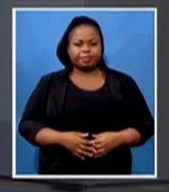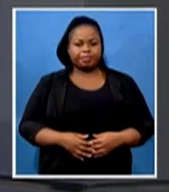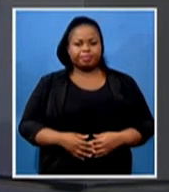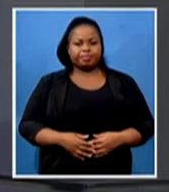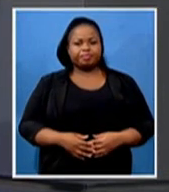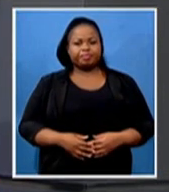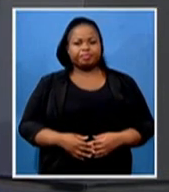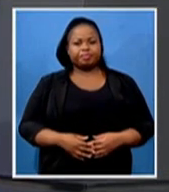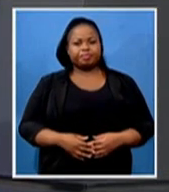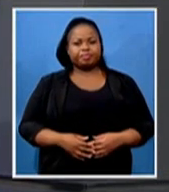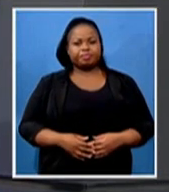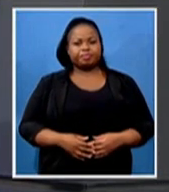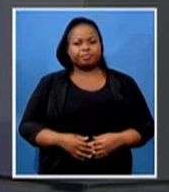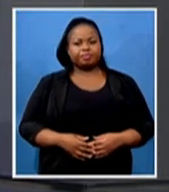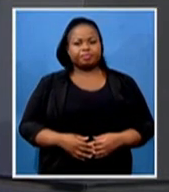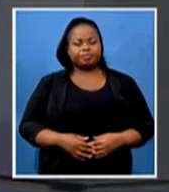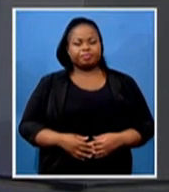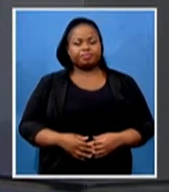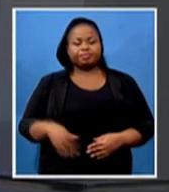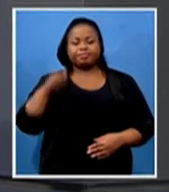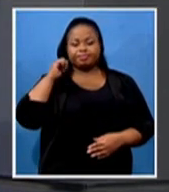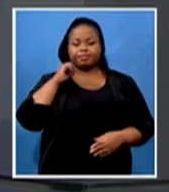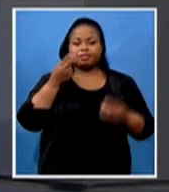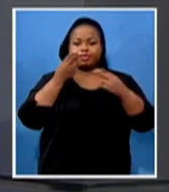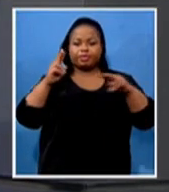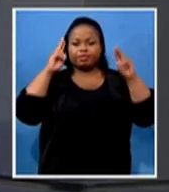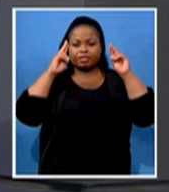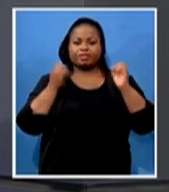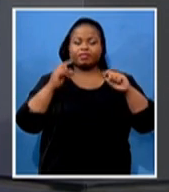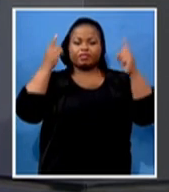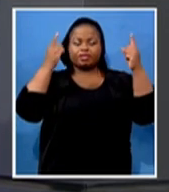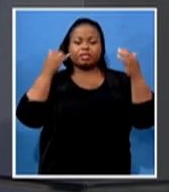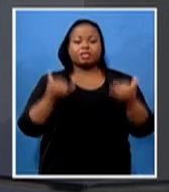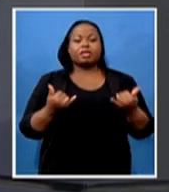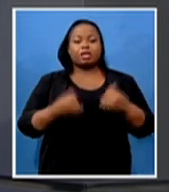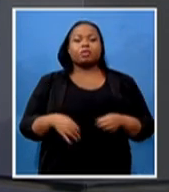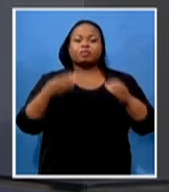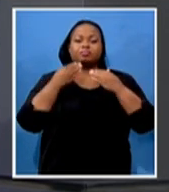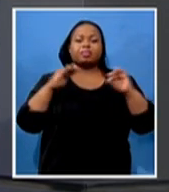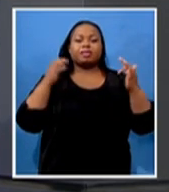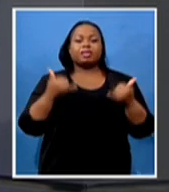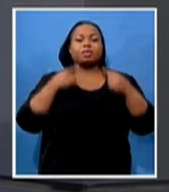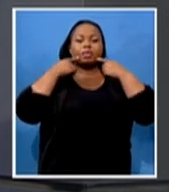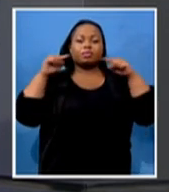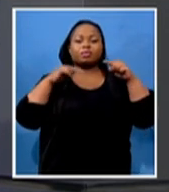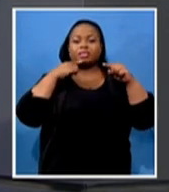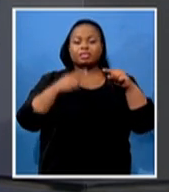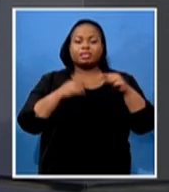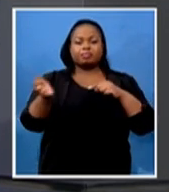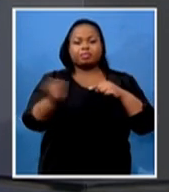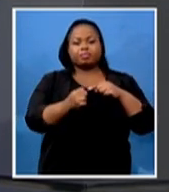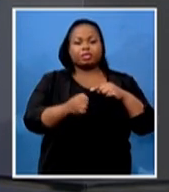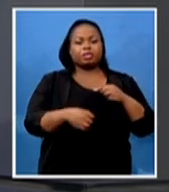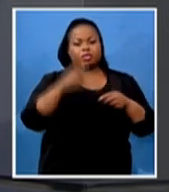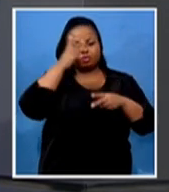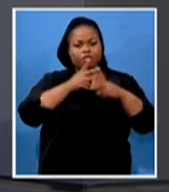Yesterday, the University of the Witwatersrand, Wits, released a statement announcing the appointment of lead professor and nuclear physicist